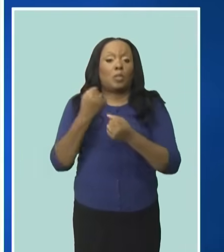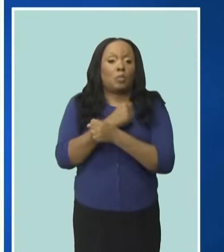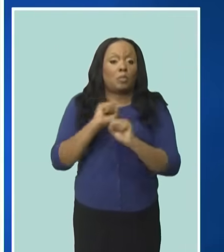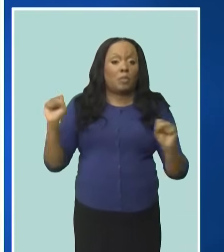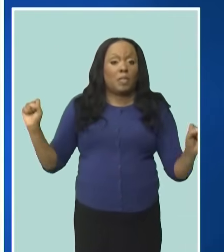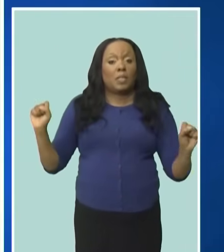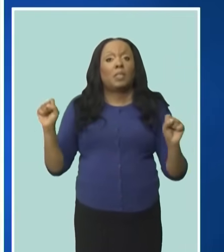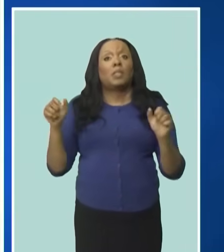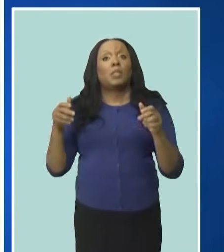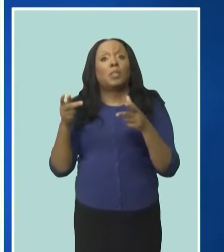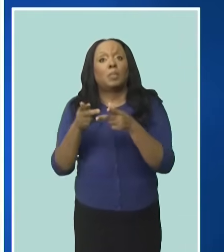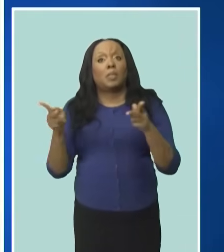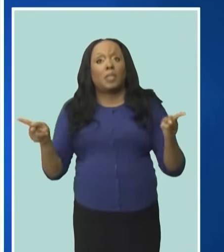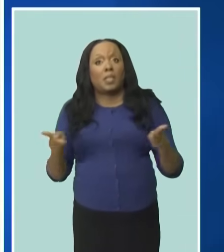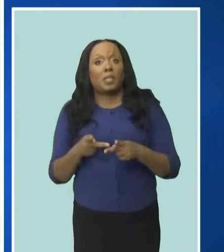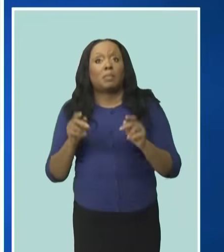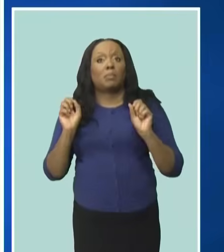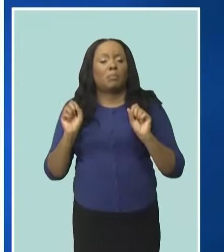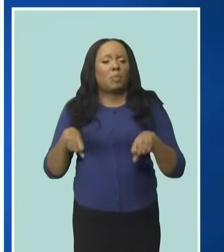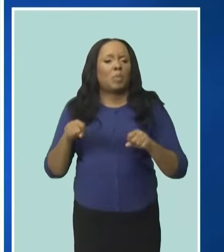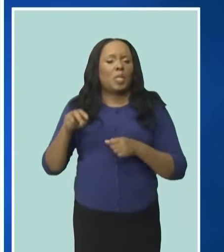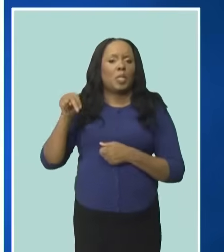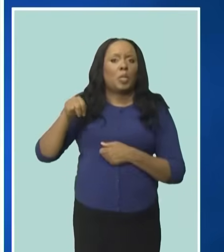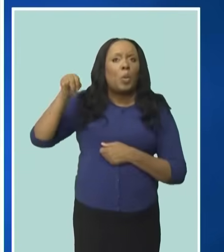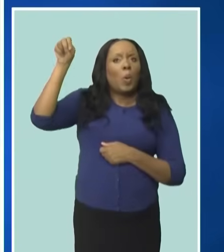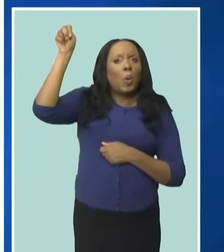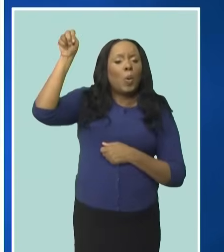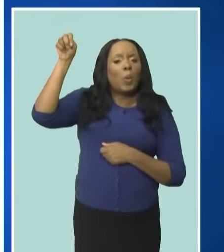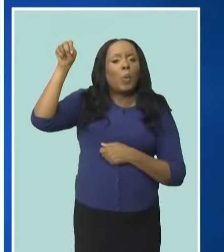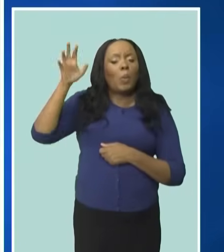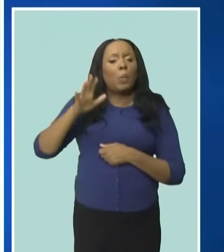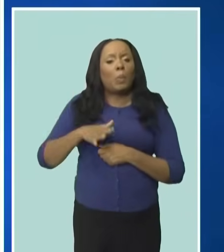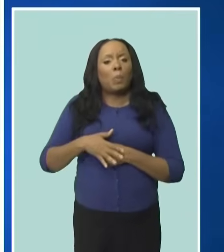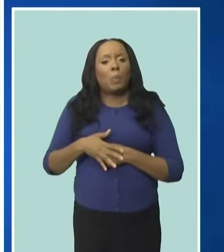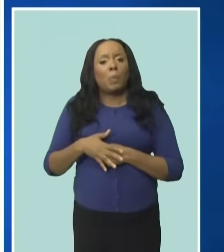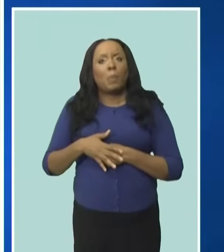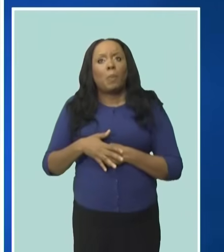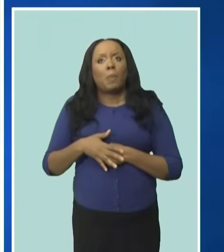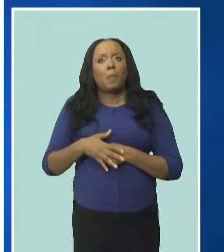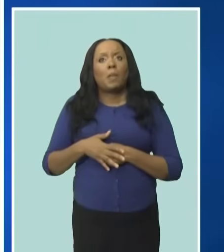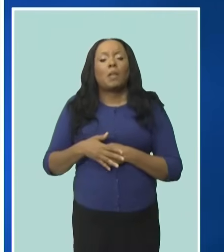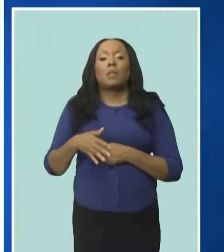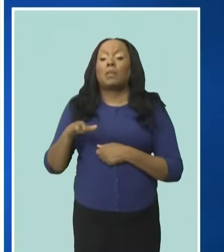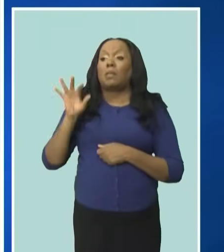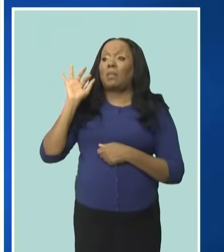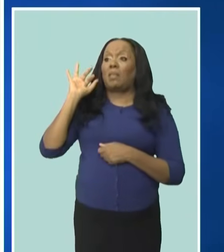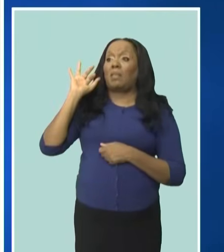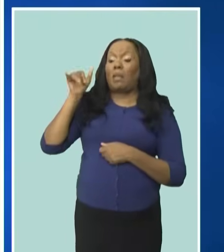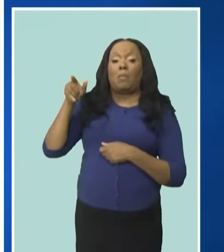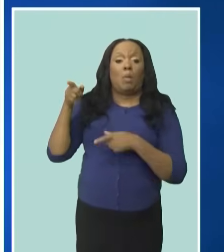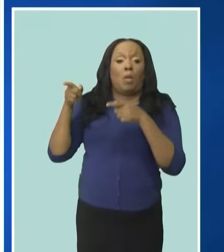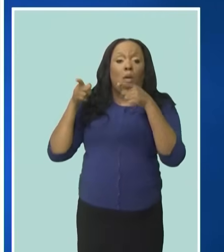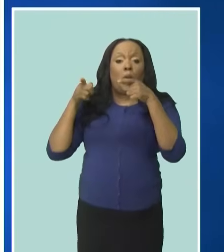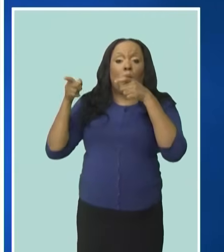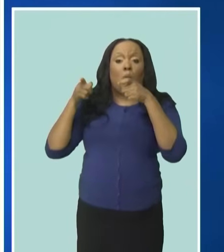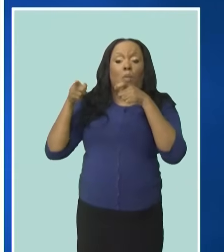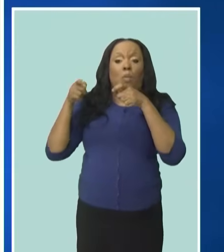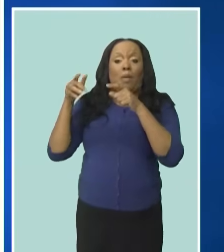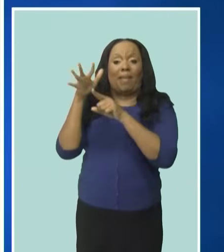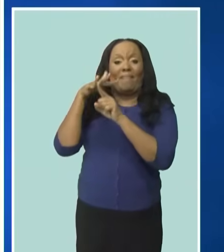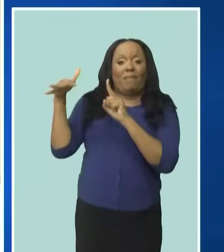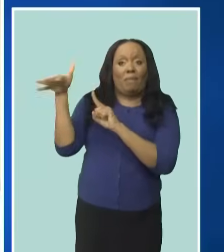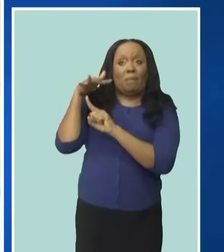ground, hopefully somewhere in the north of the island, a controlled environment where our officers can